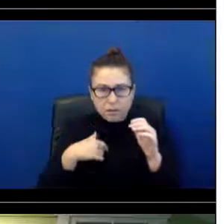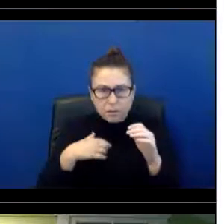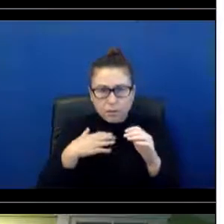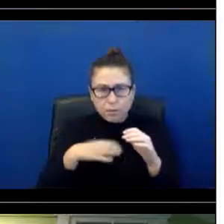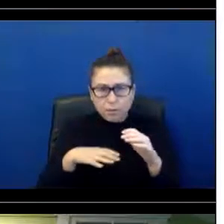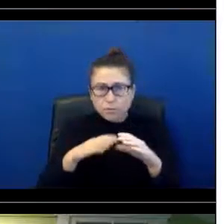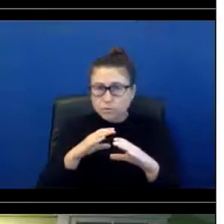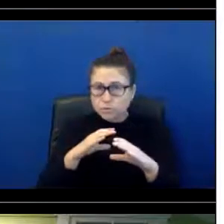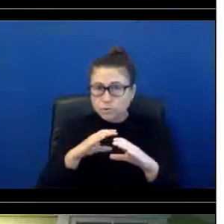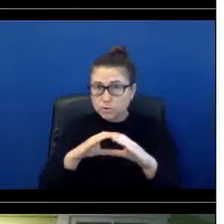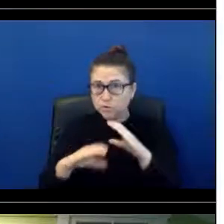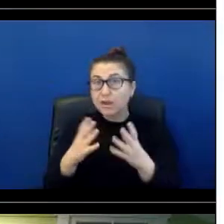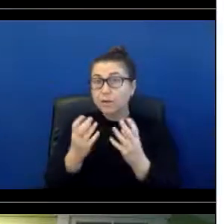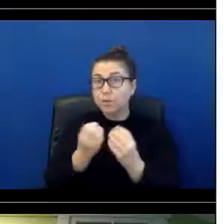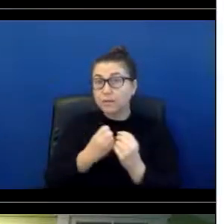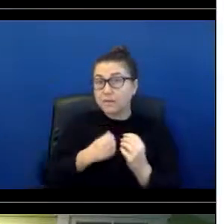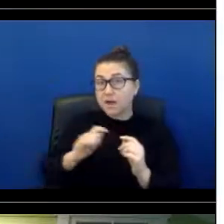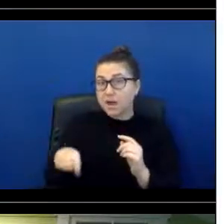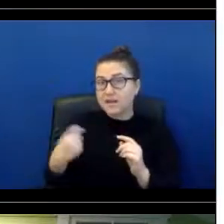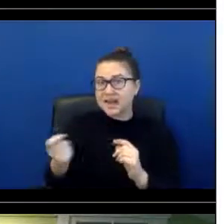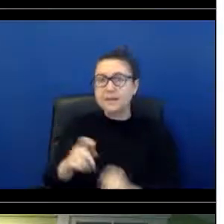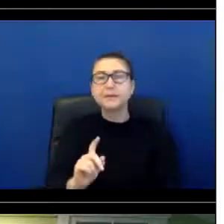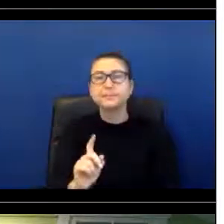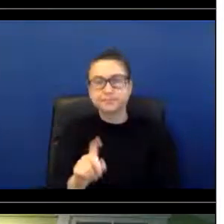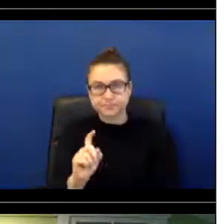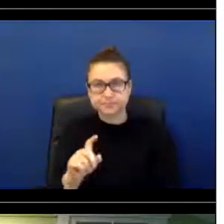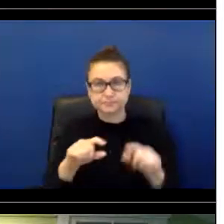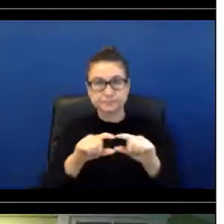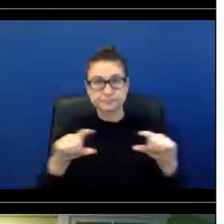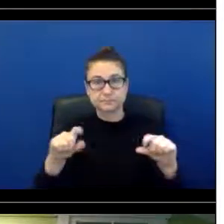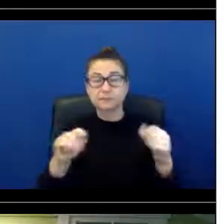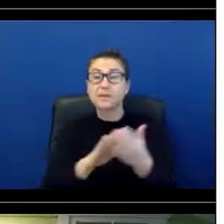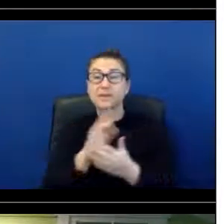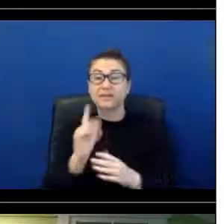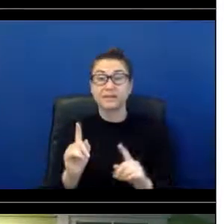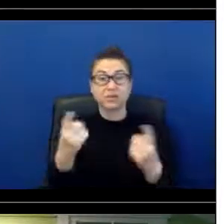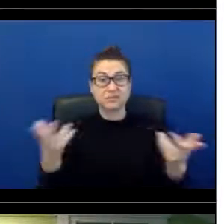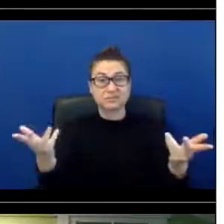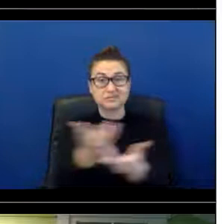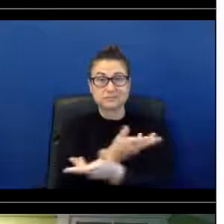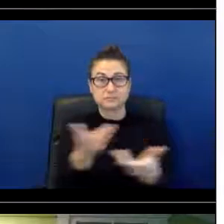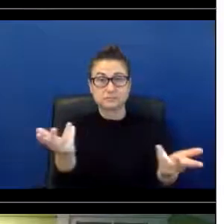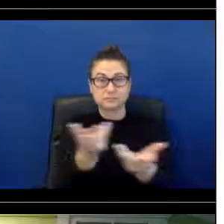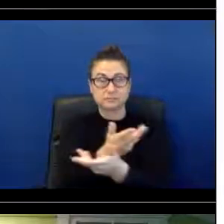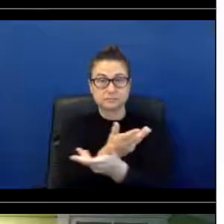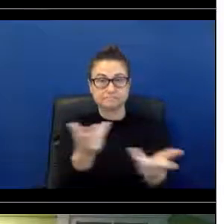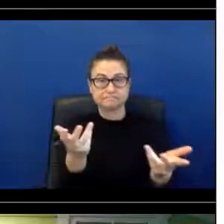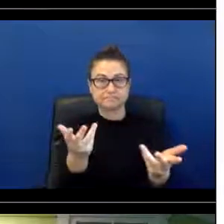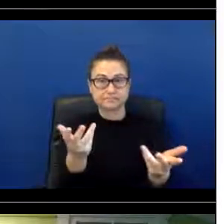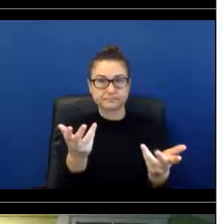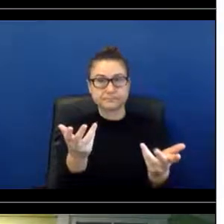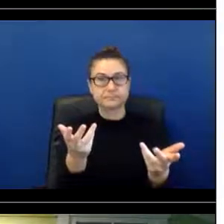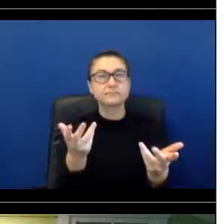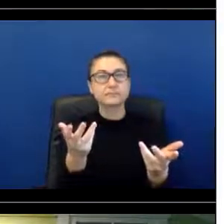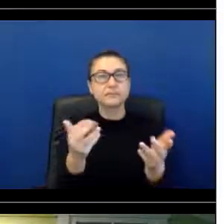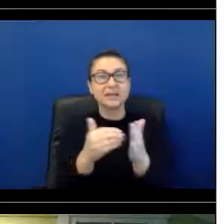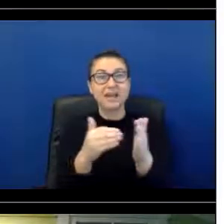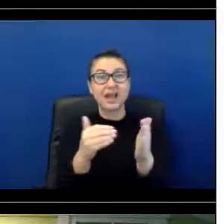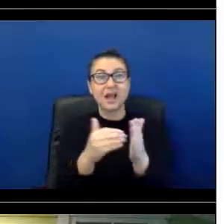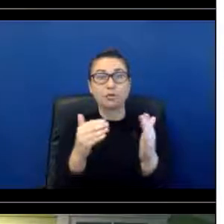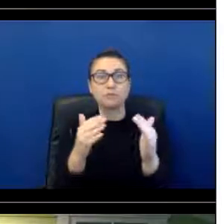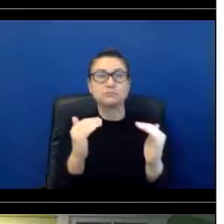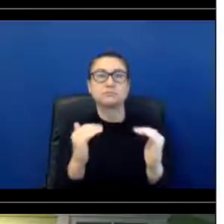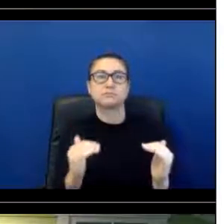communicate with my neighbour. I want to communicate with my neighbour. So they've had a first conversation, but that's probably what should be the next best